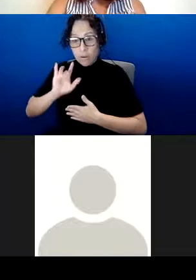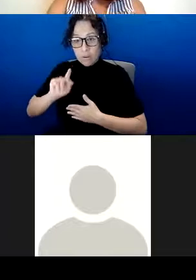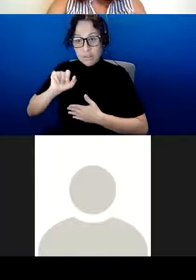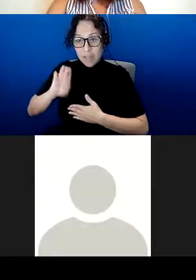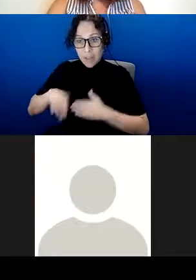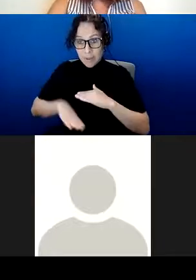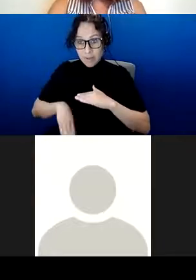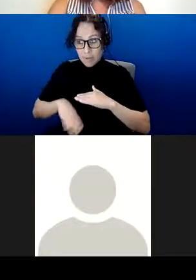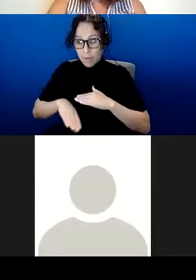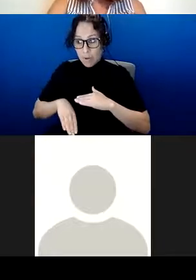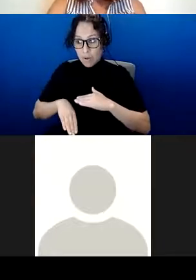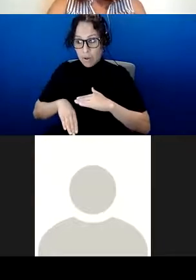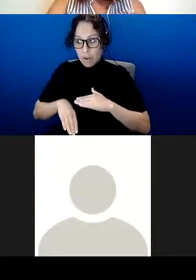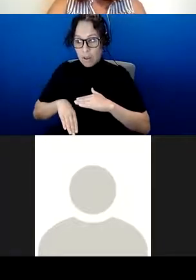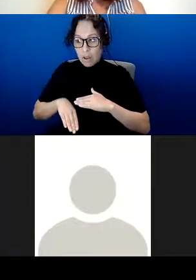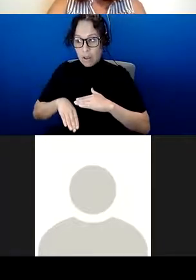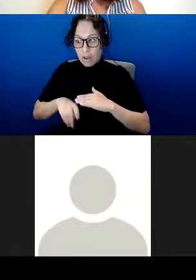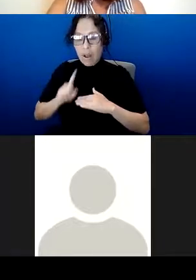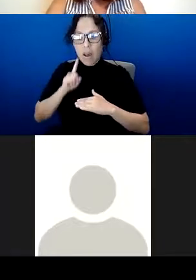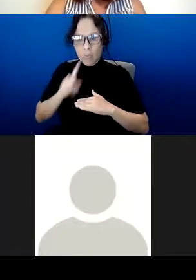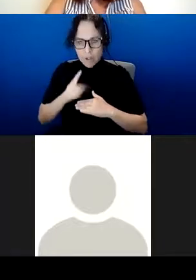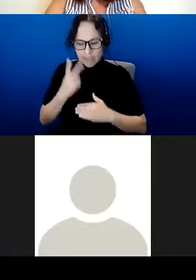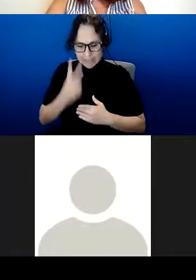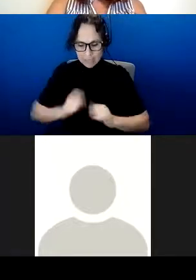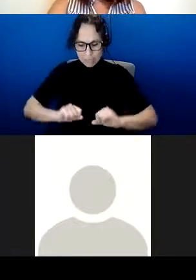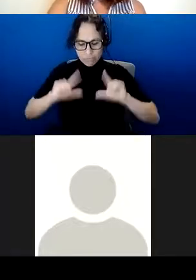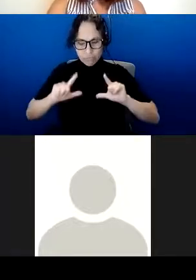it's going to go ahead and translate that for me.